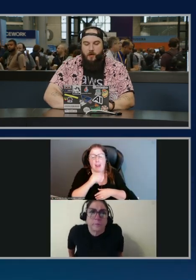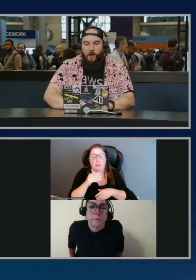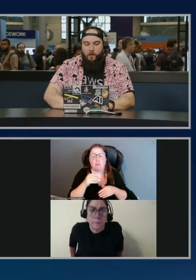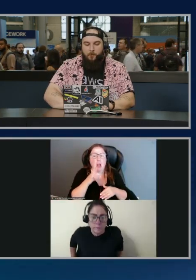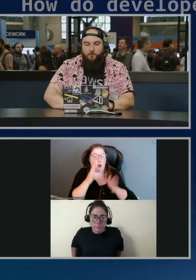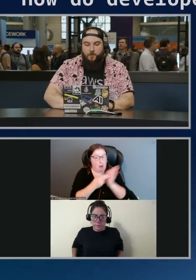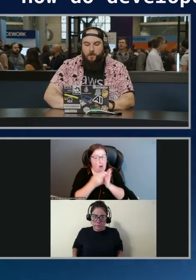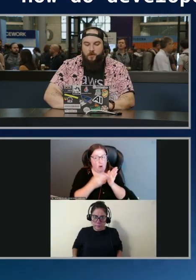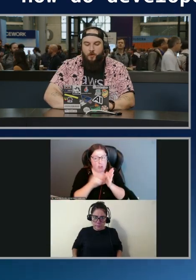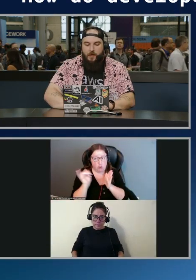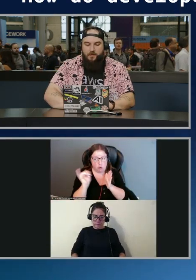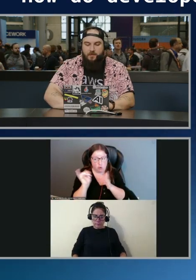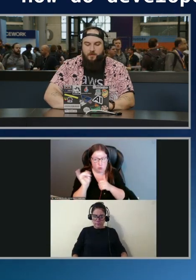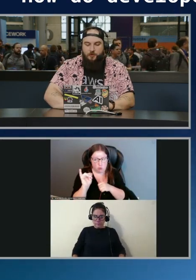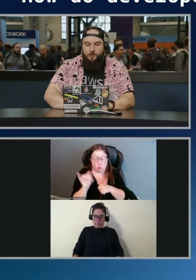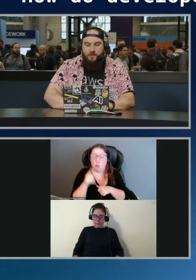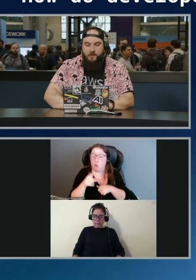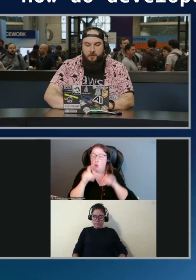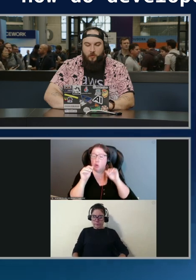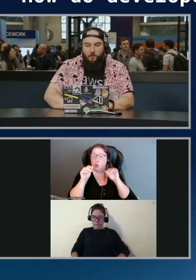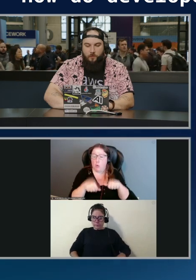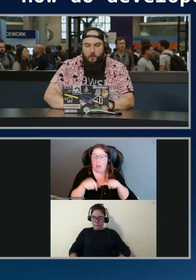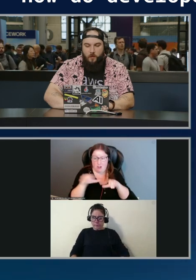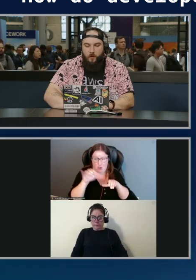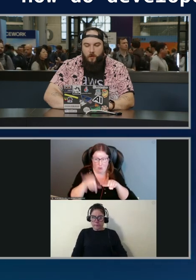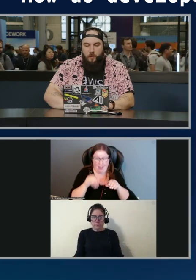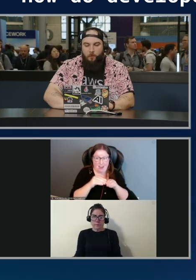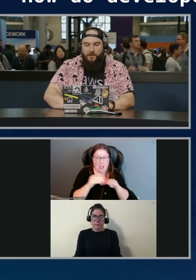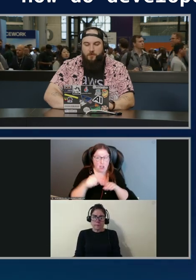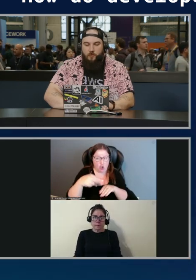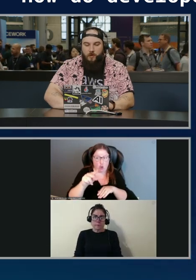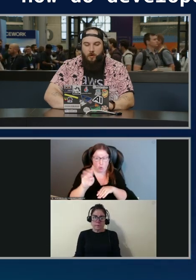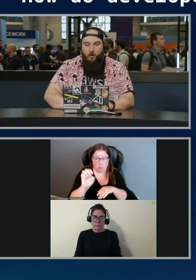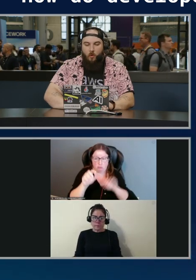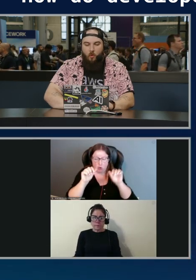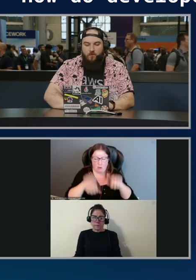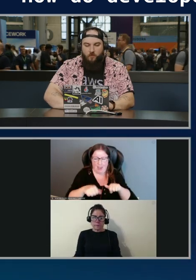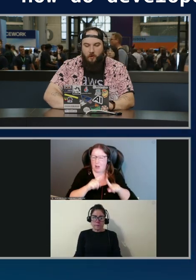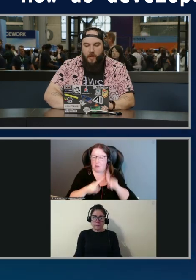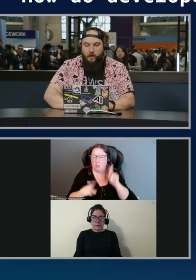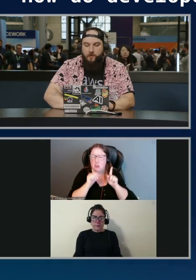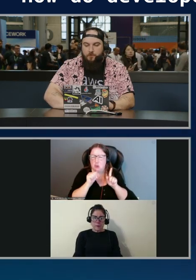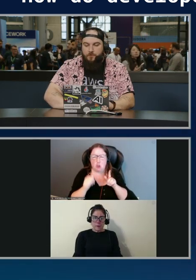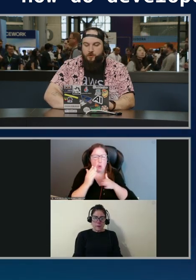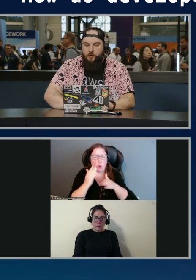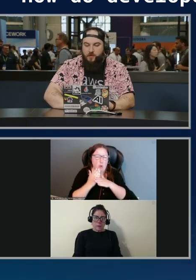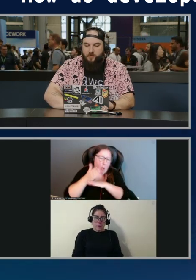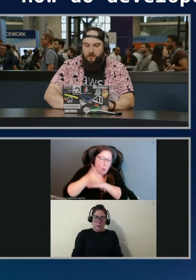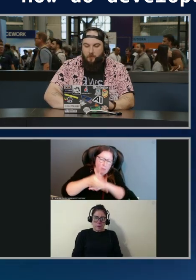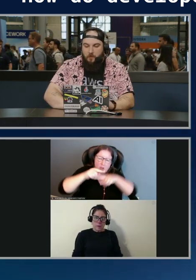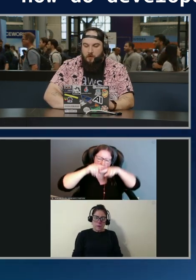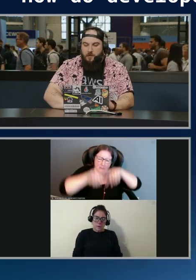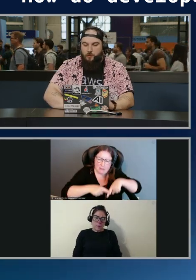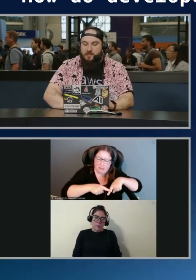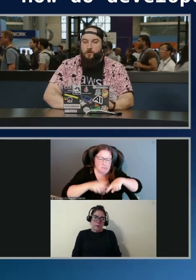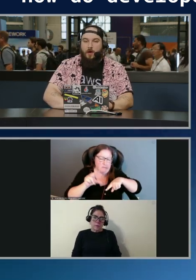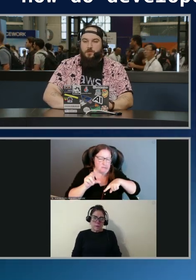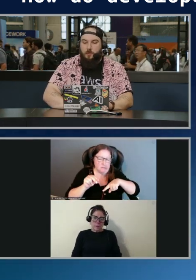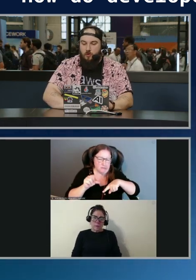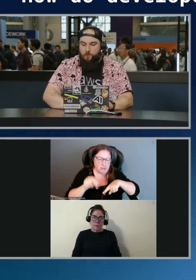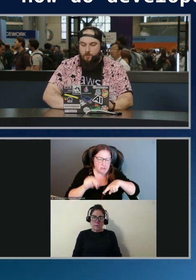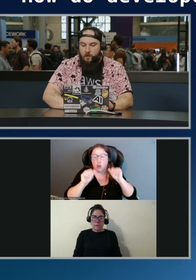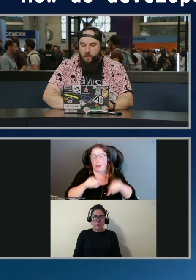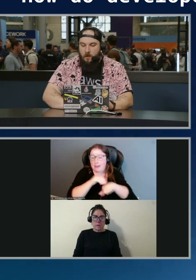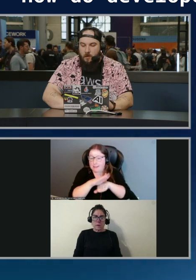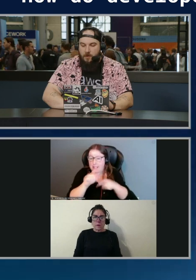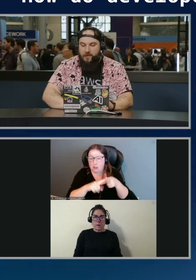I'm gonna be honest here. You can do this in queue, but don't over rely on it. So here's the thing: you can do send to Amazon